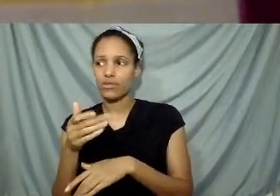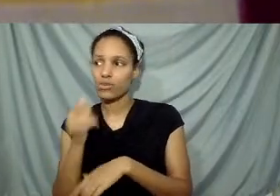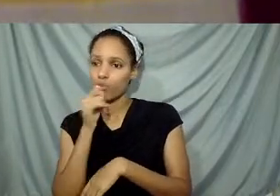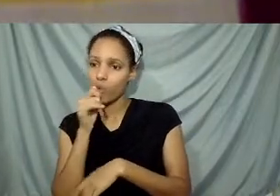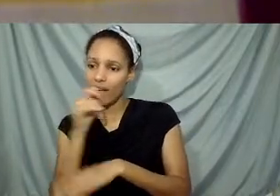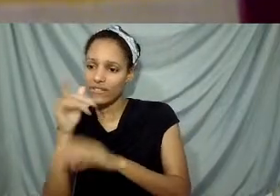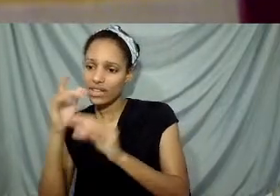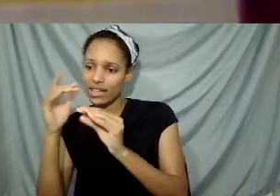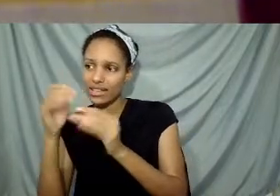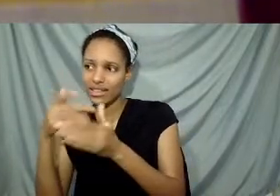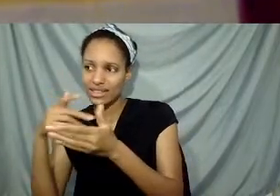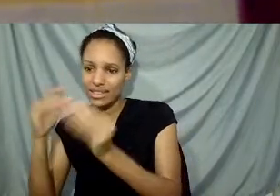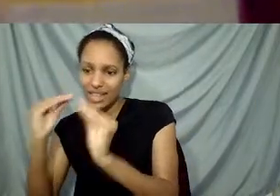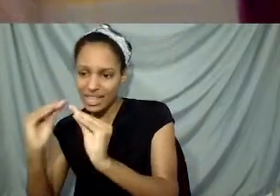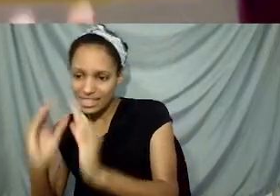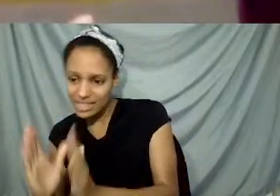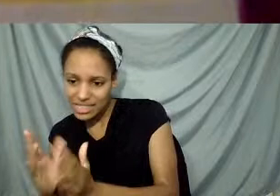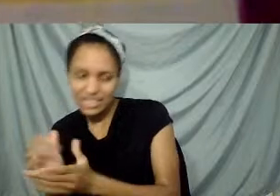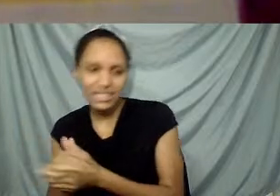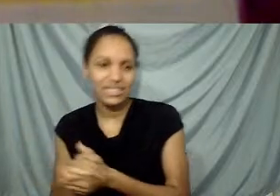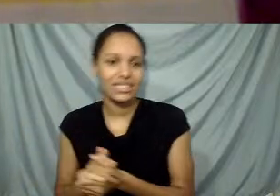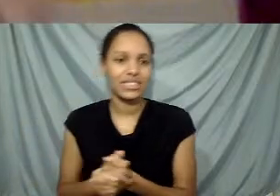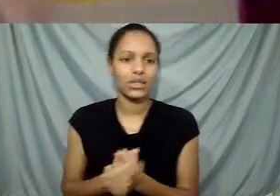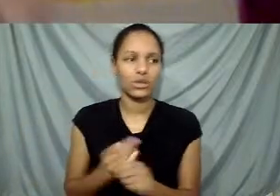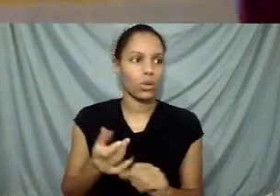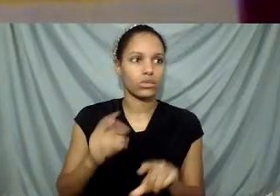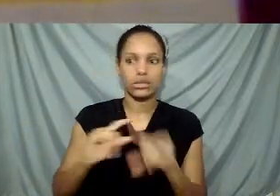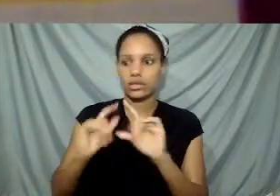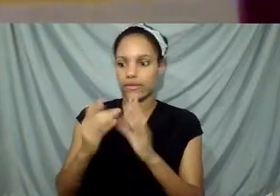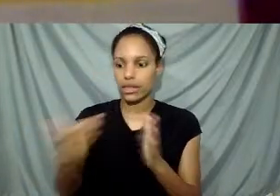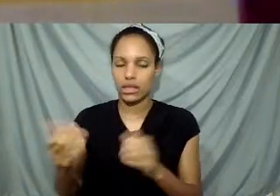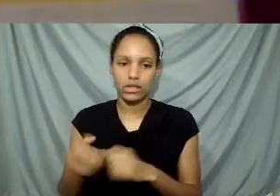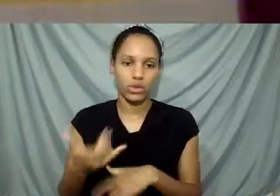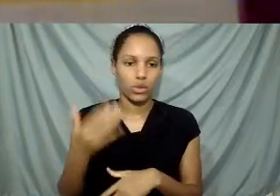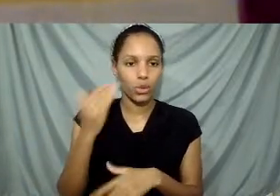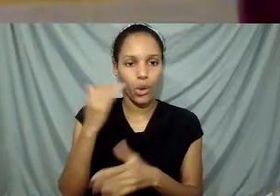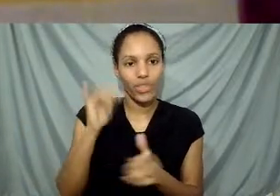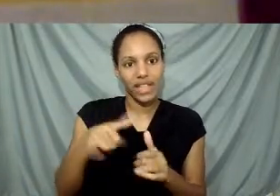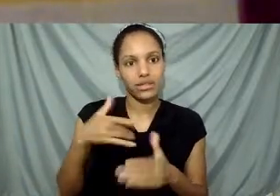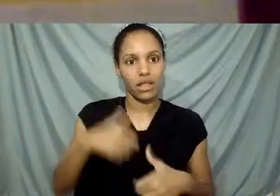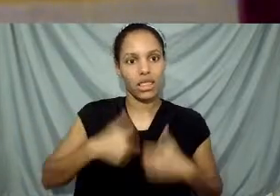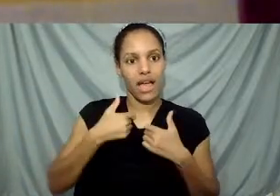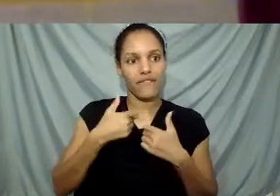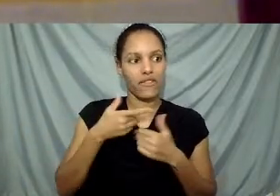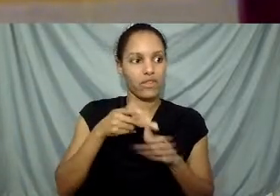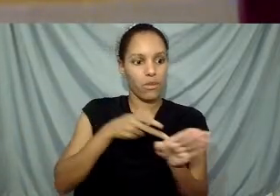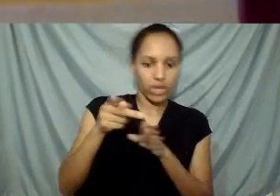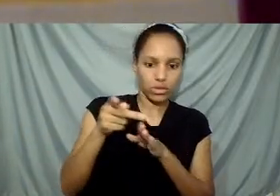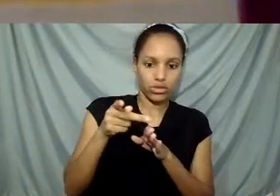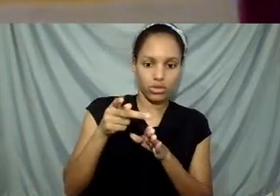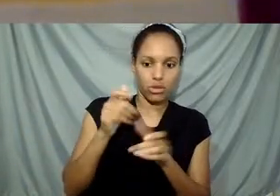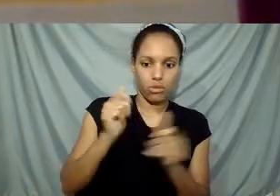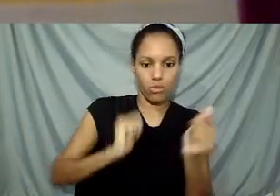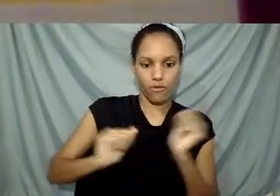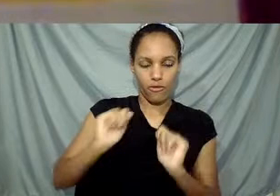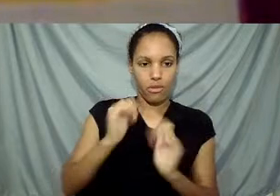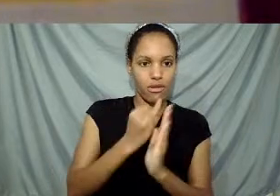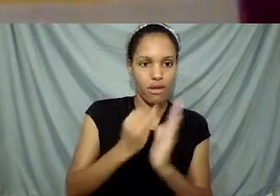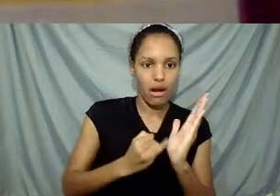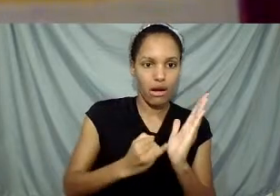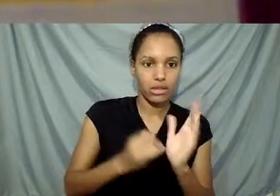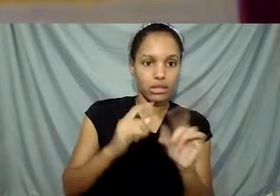able to audition for the likes of LaGuardia, the likes of professional performing arts. Here I am with my amazing,